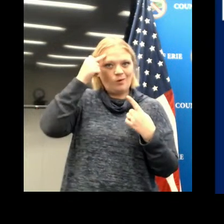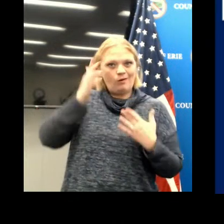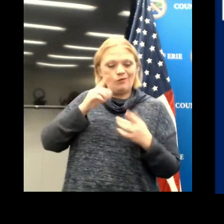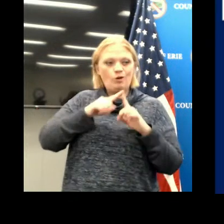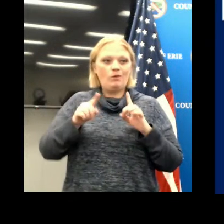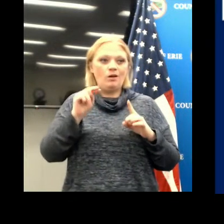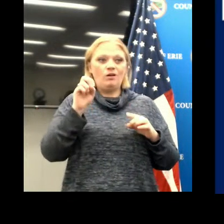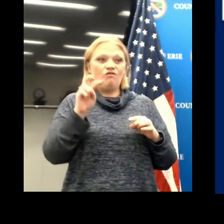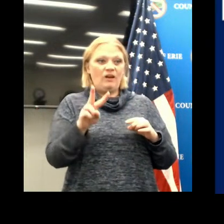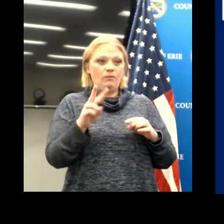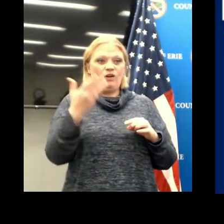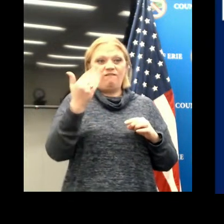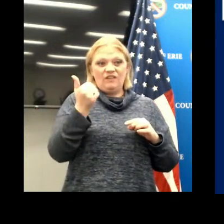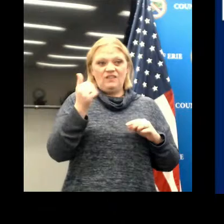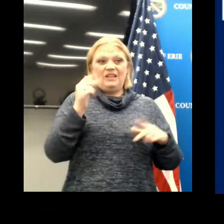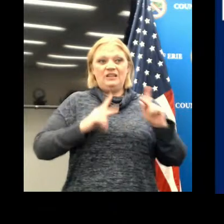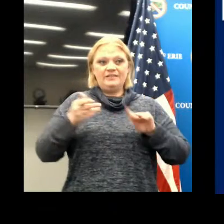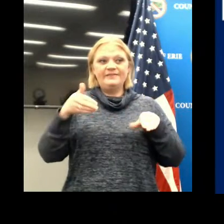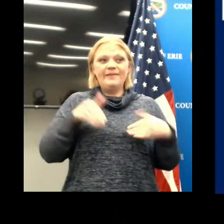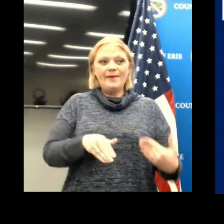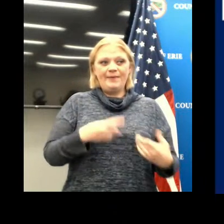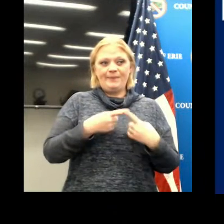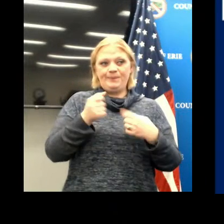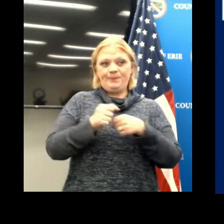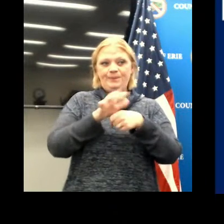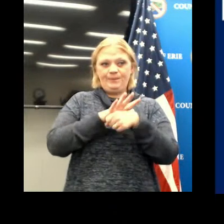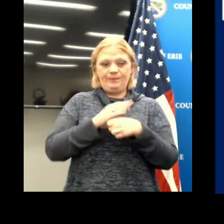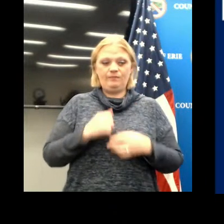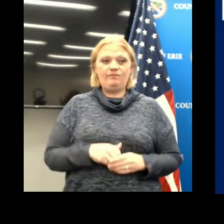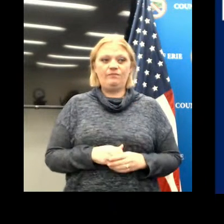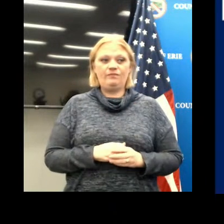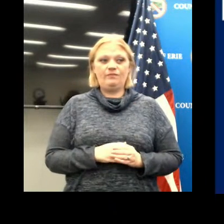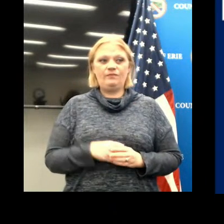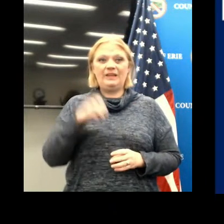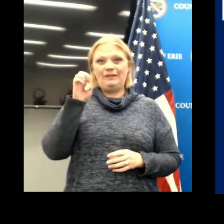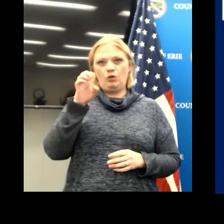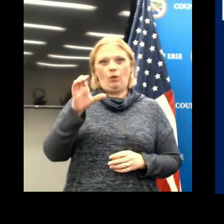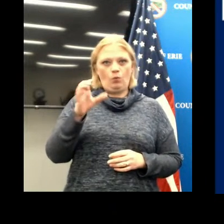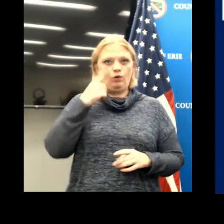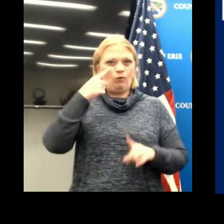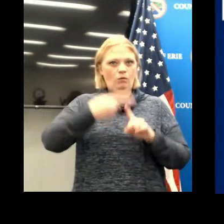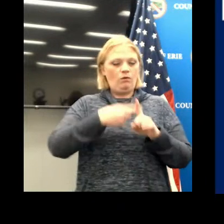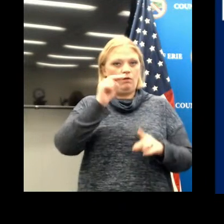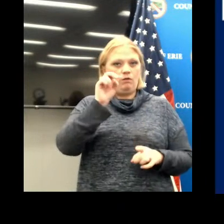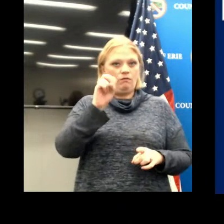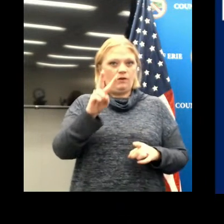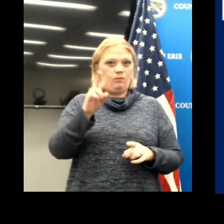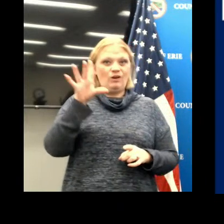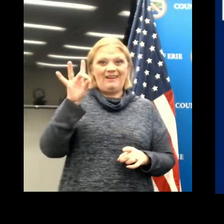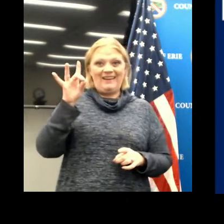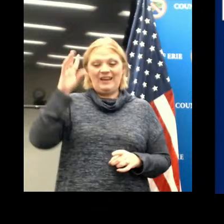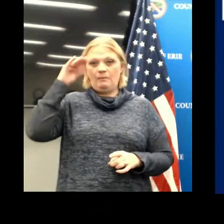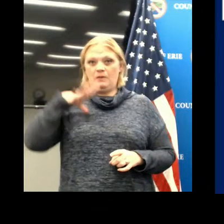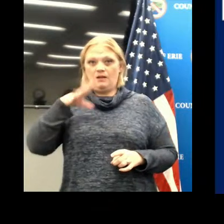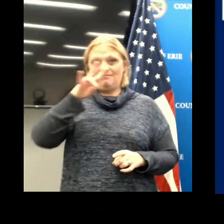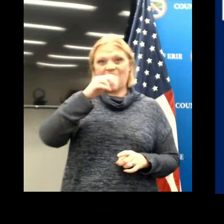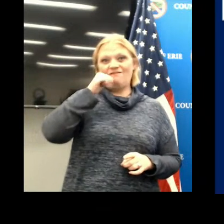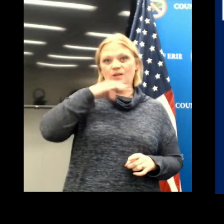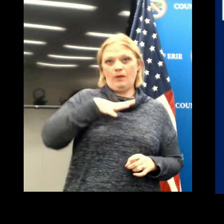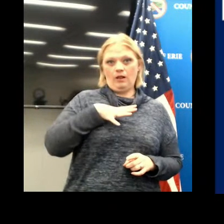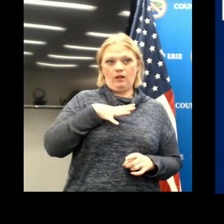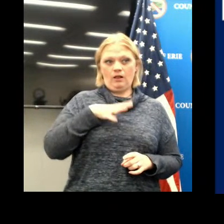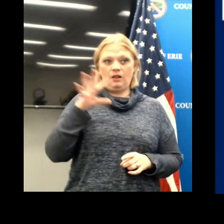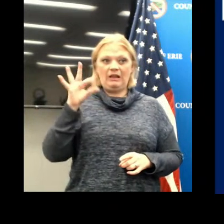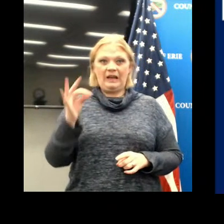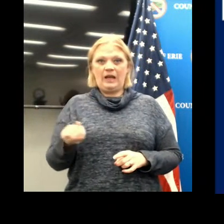15 individuals who died of COVID-19 in Erie County for the month of November. There were 8 males, 7 females,